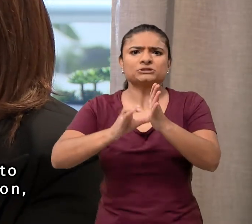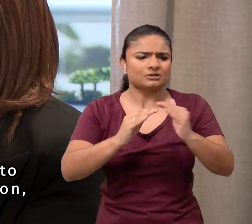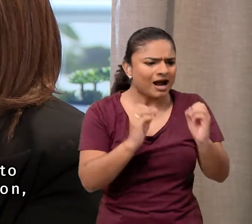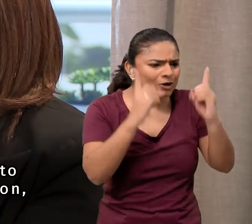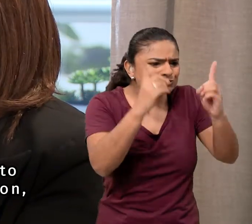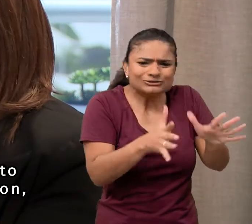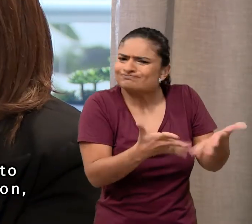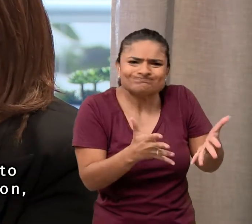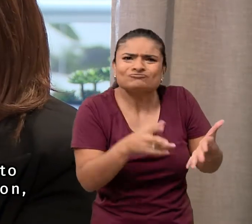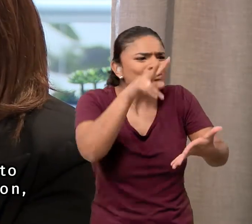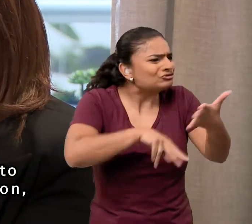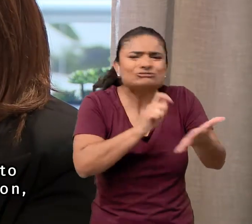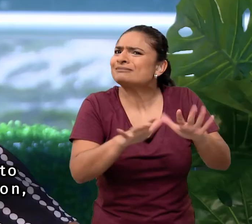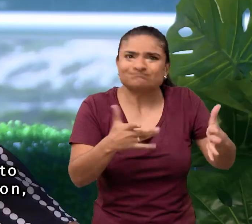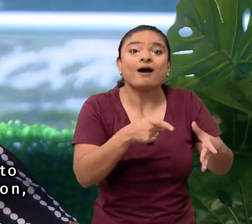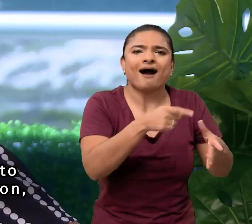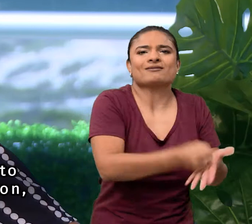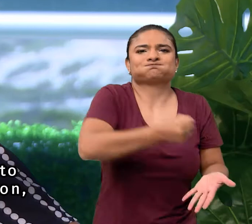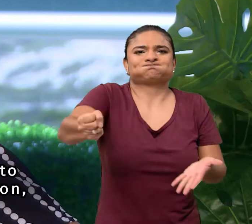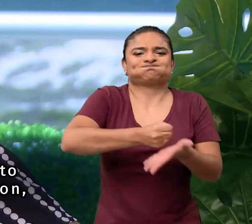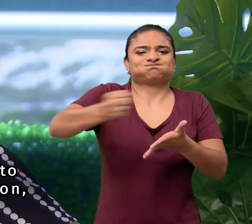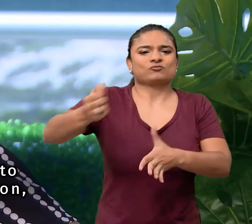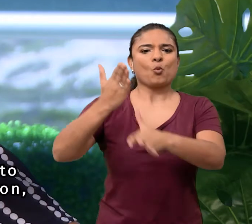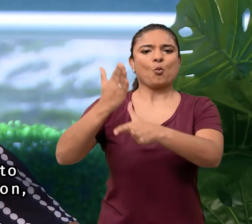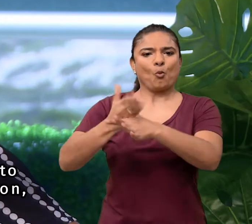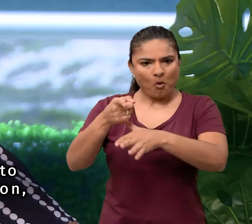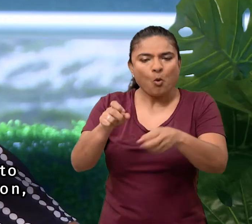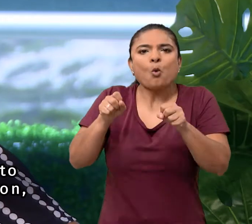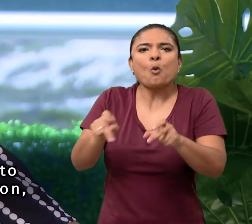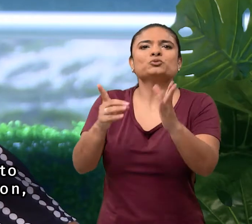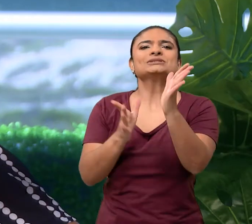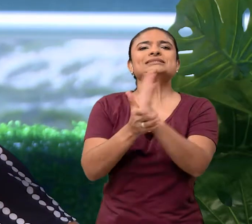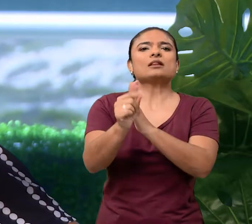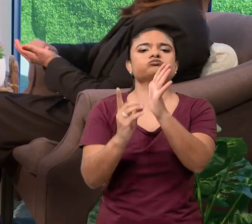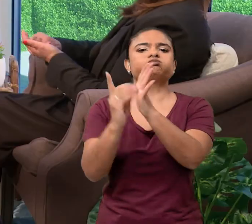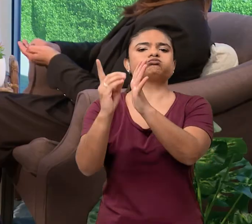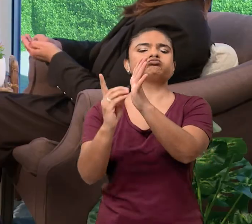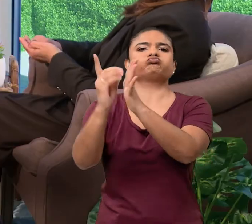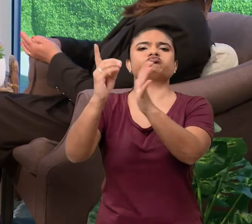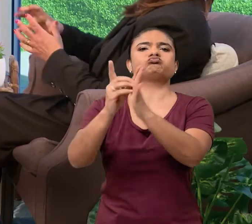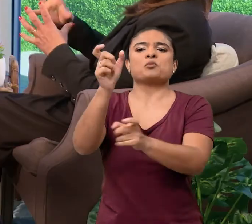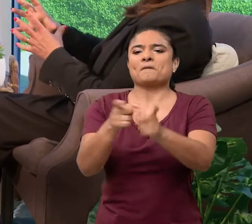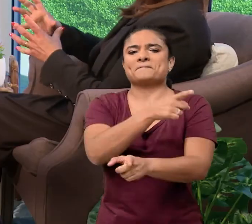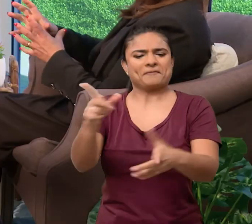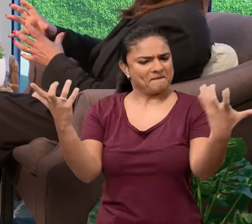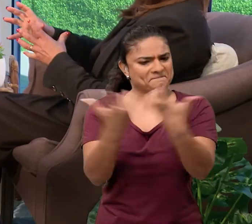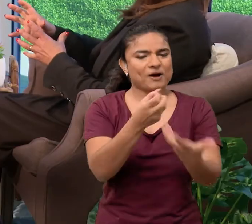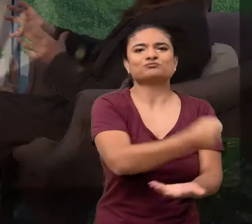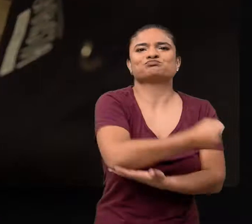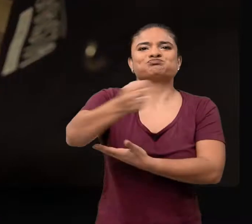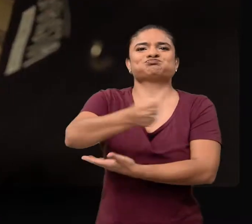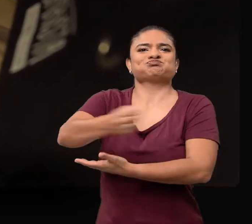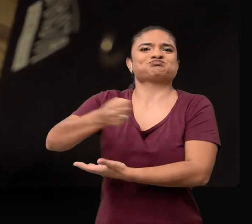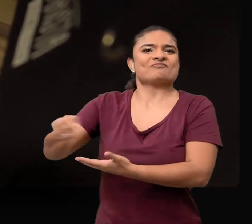solution to give people with low levels of education, skills development for that